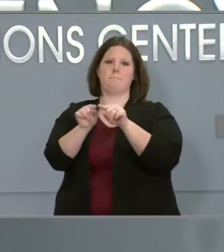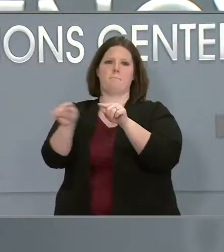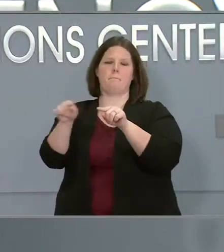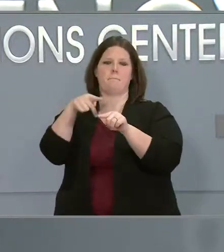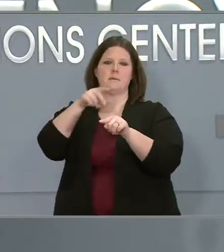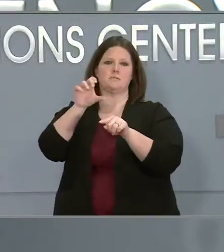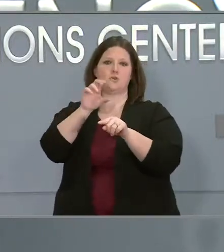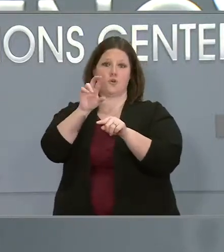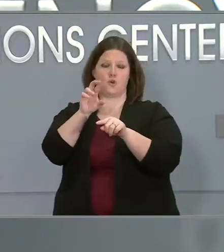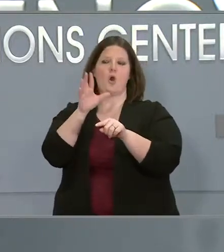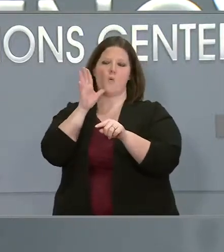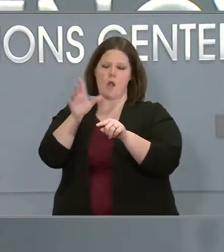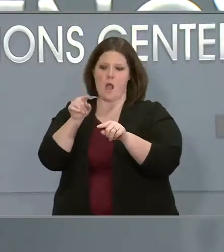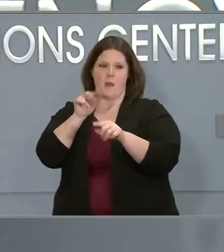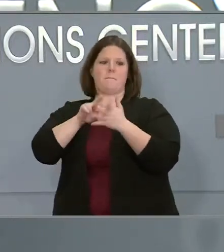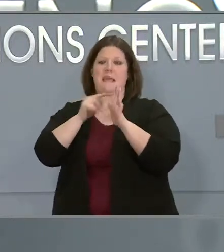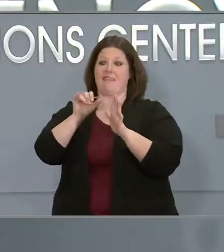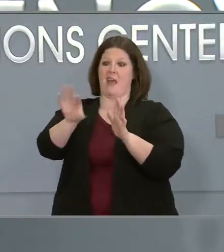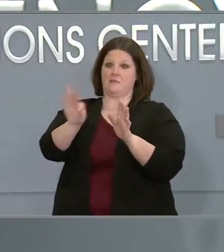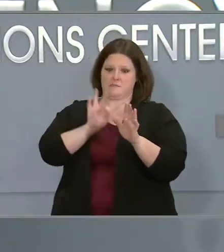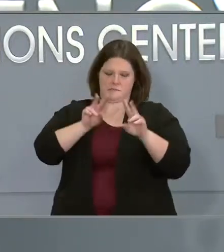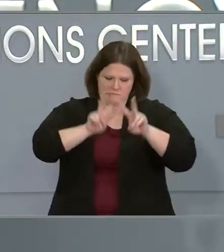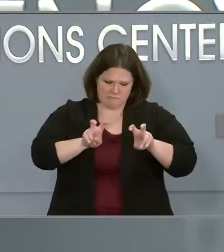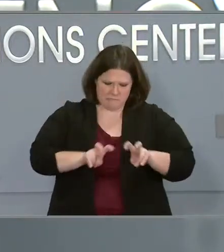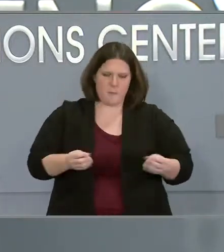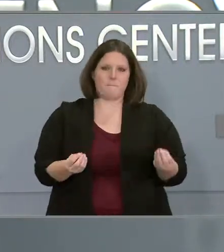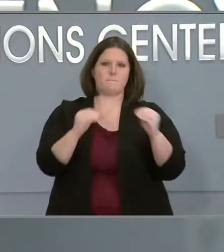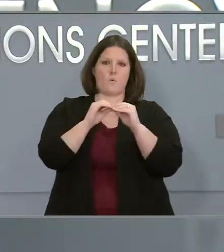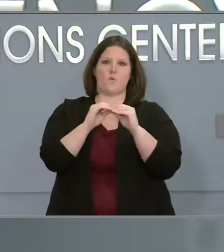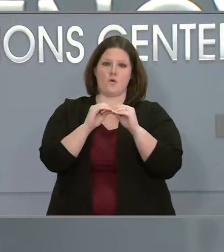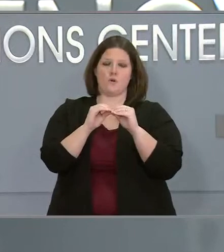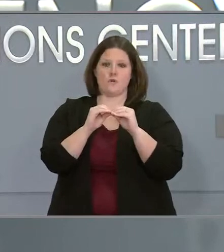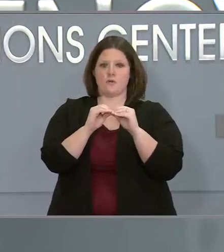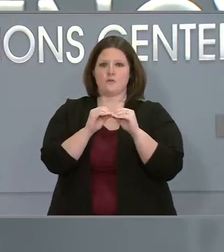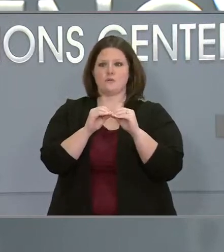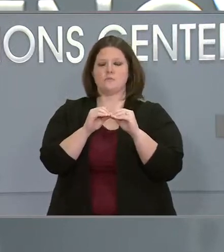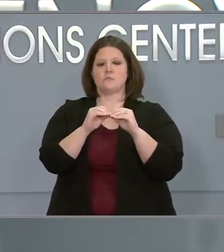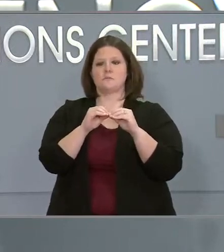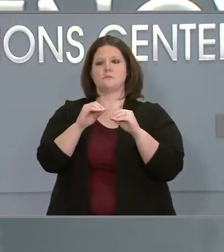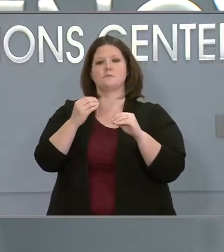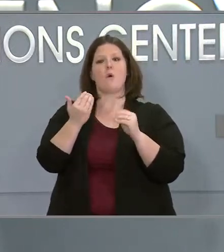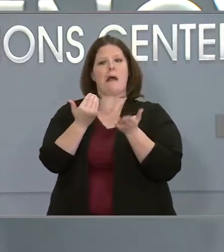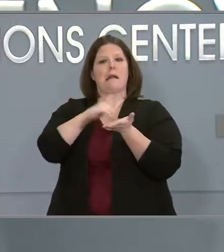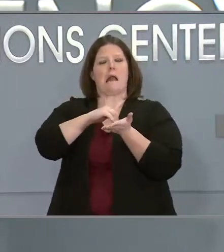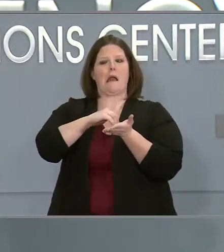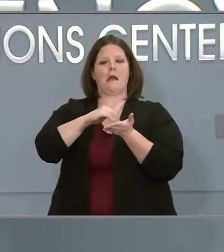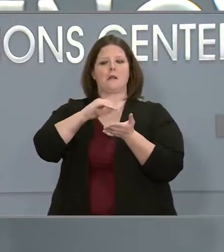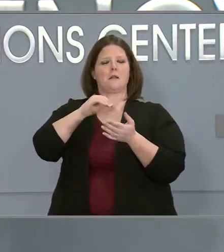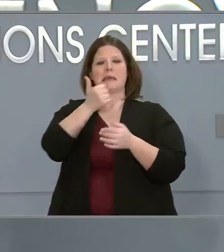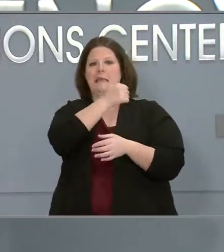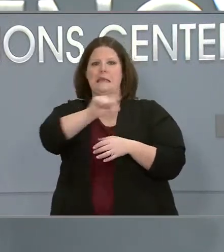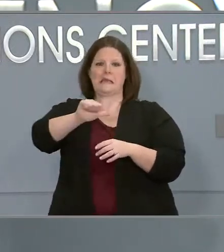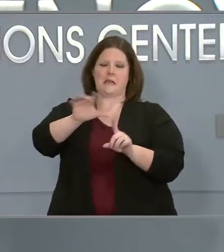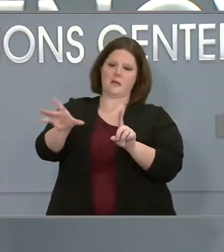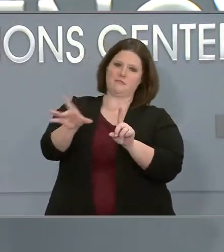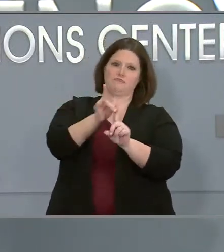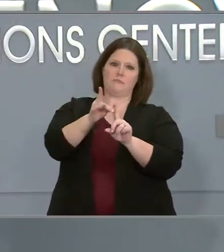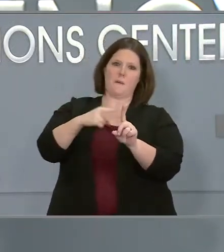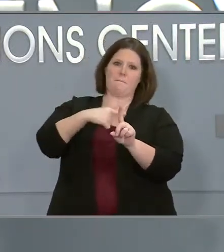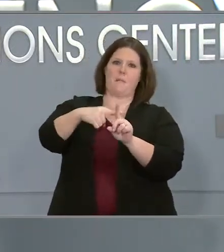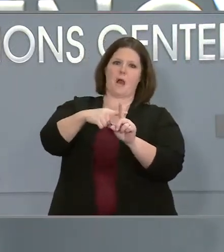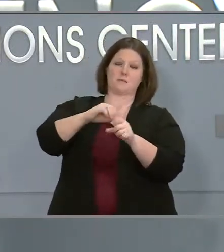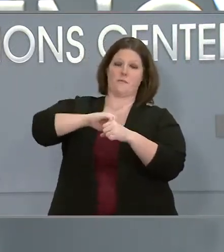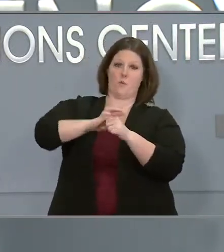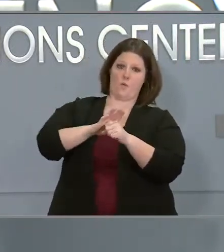more samples of that to do the sequencing. But again, every positive that comes to our state lab is